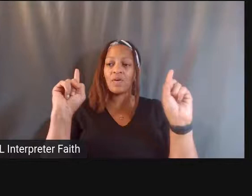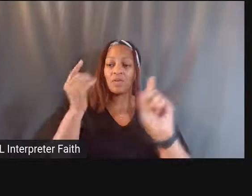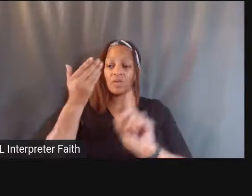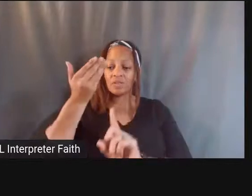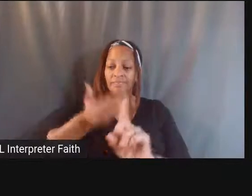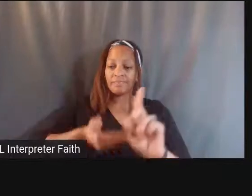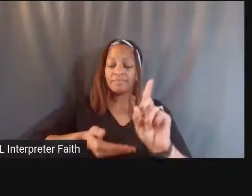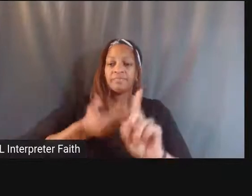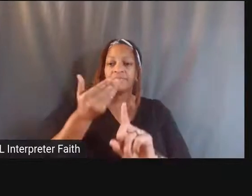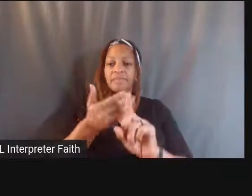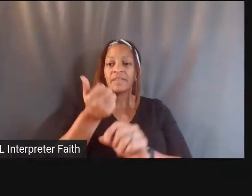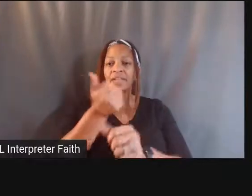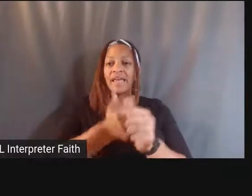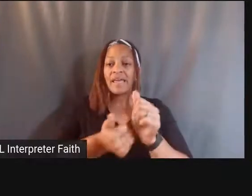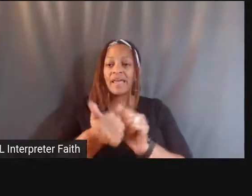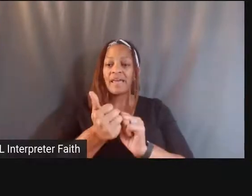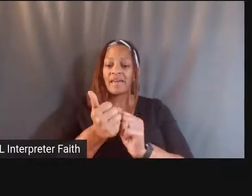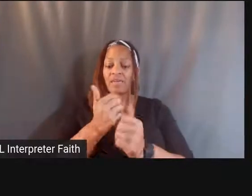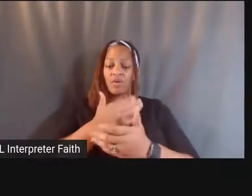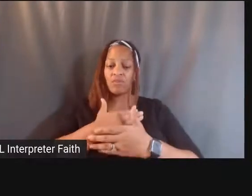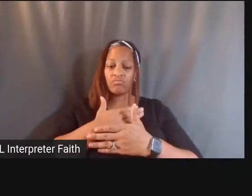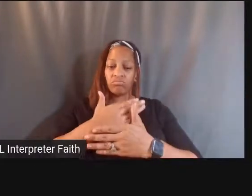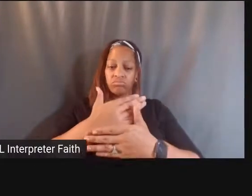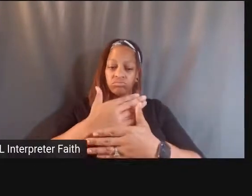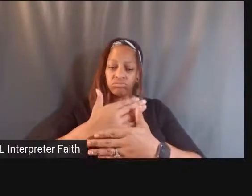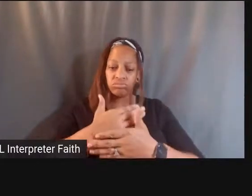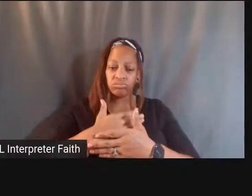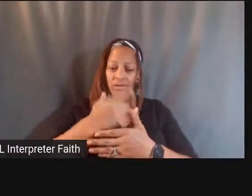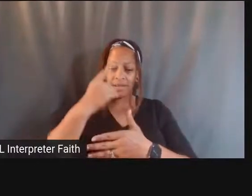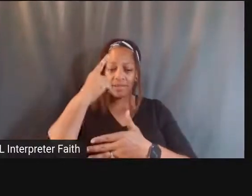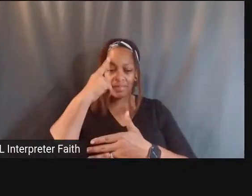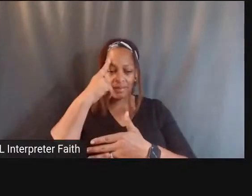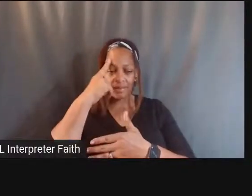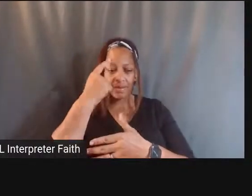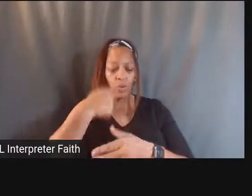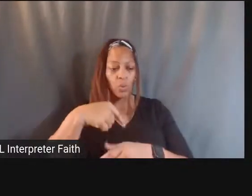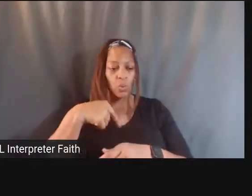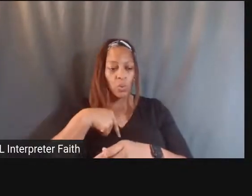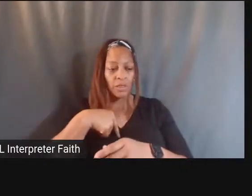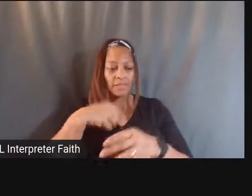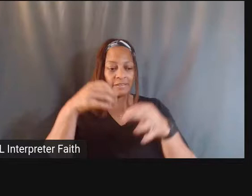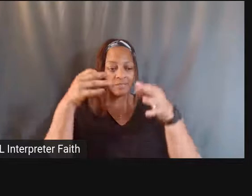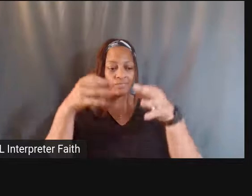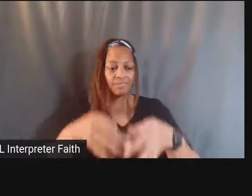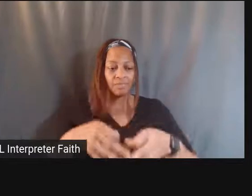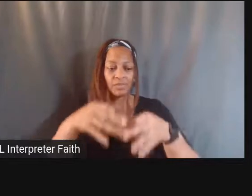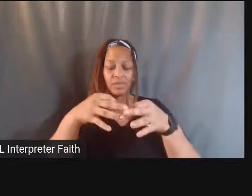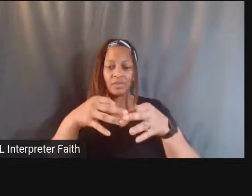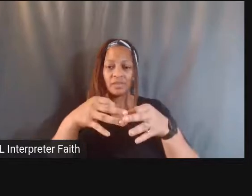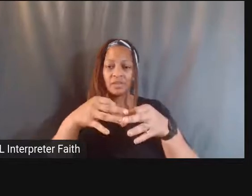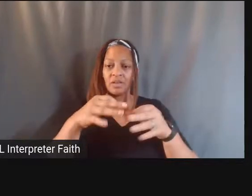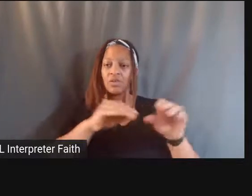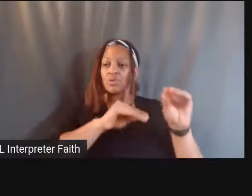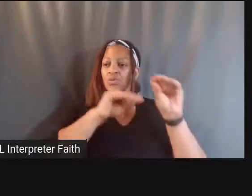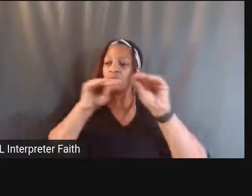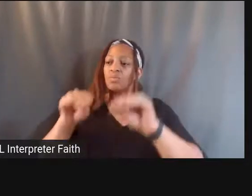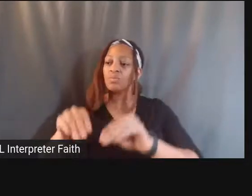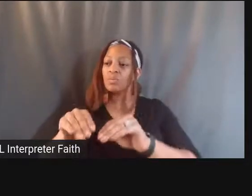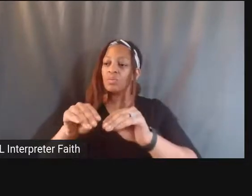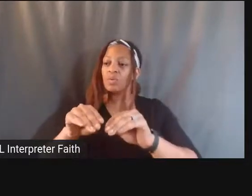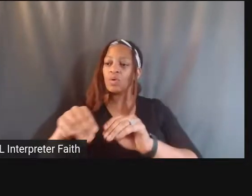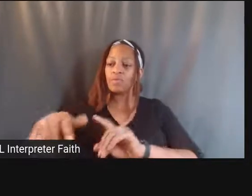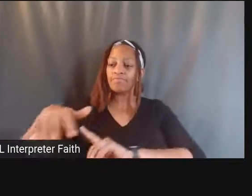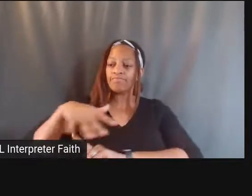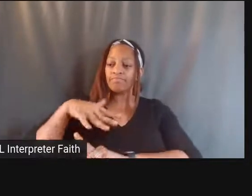Every conscious breath, every time we choose to move into a place and a space of